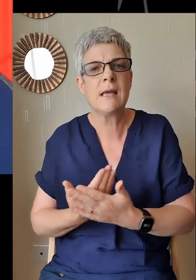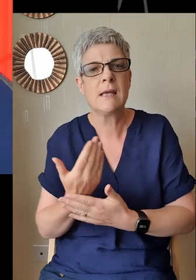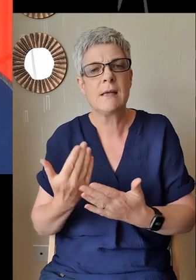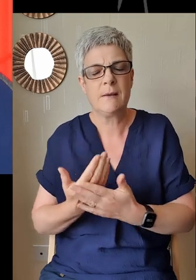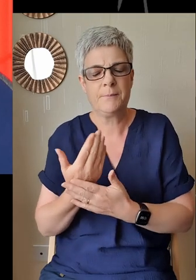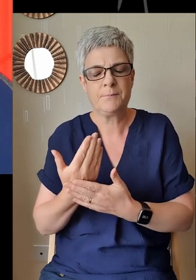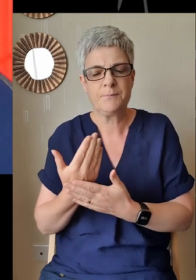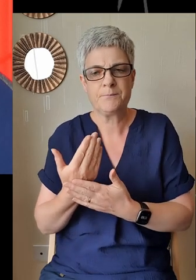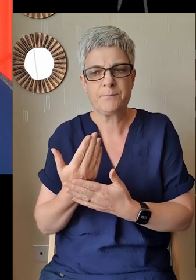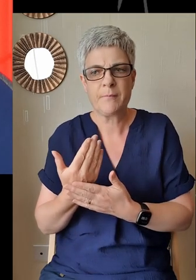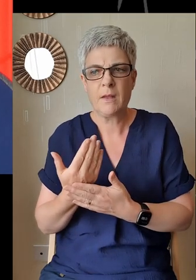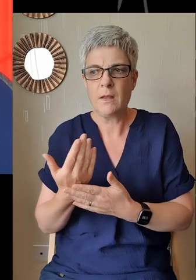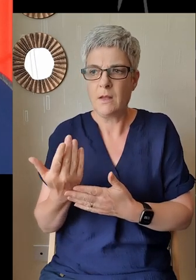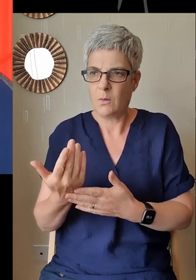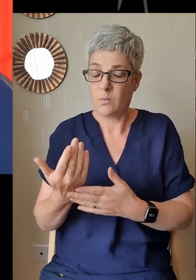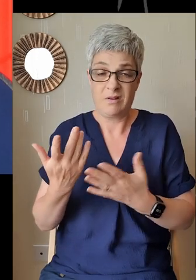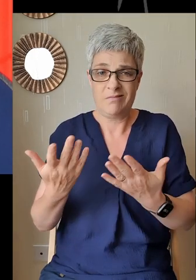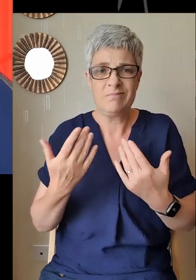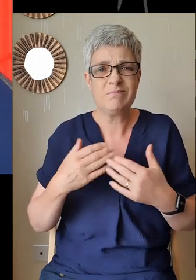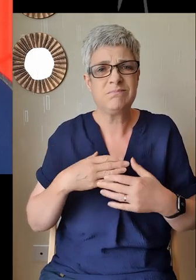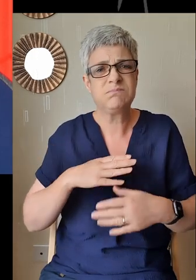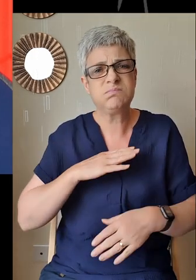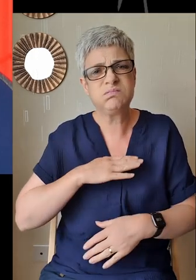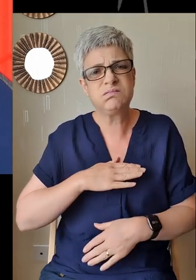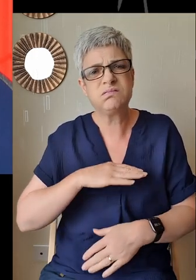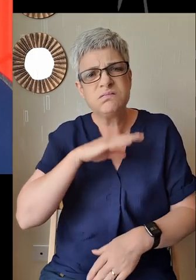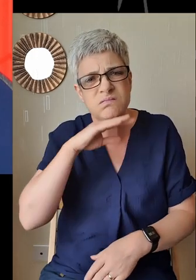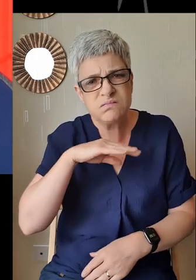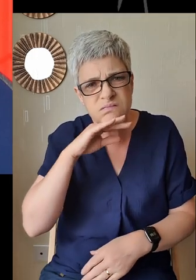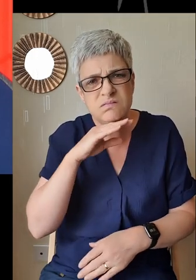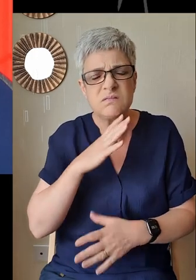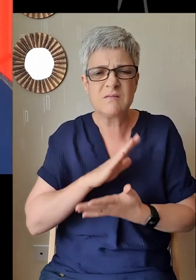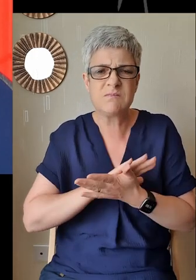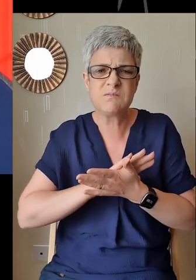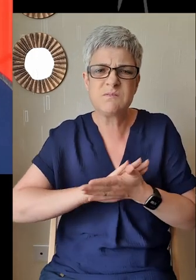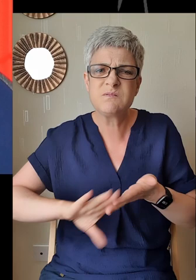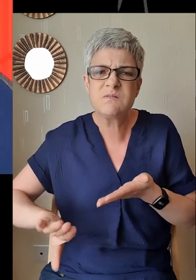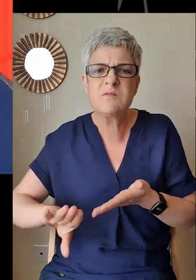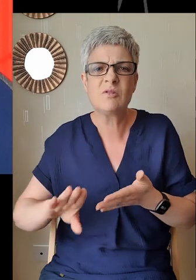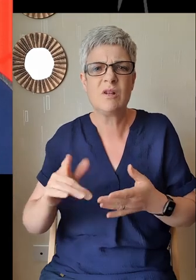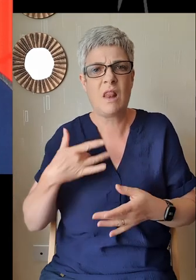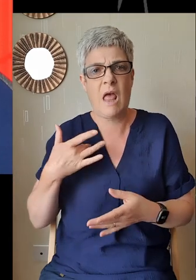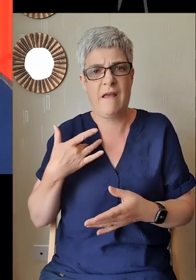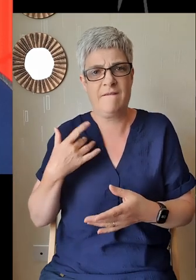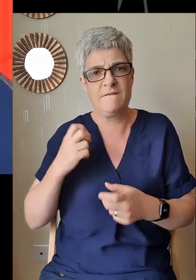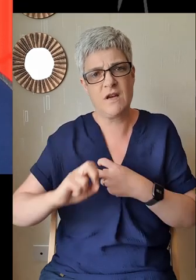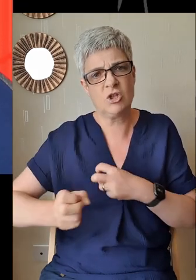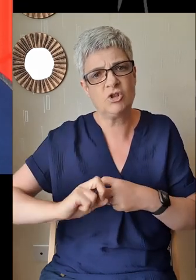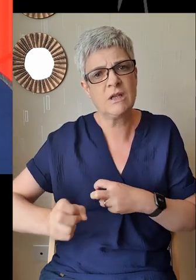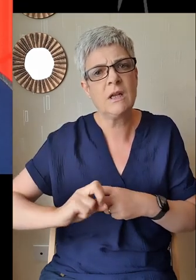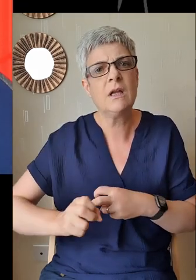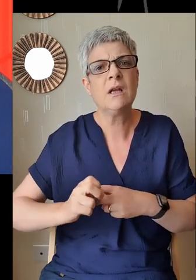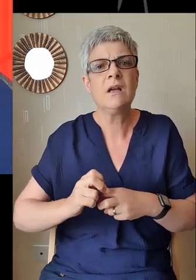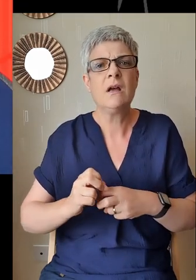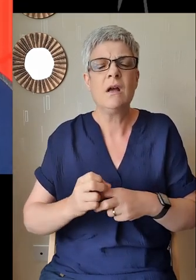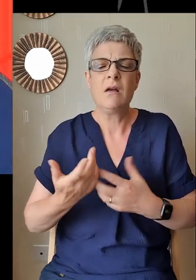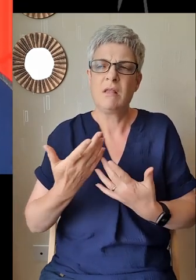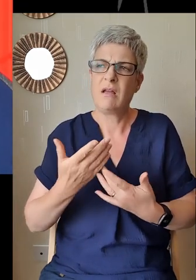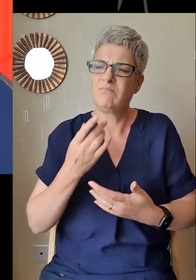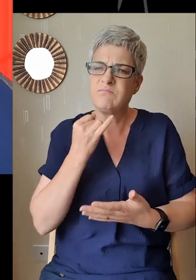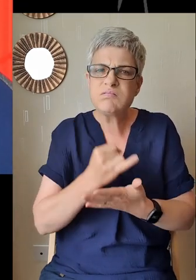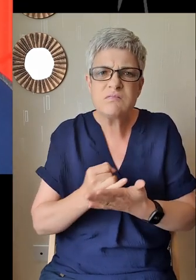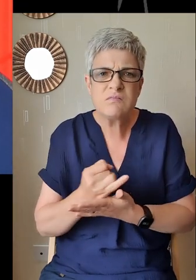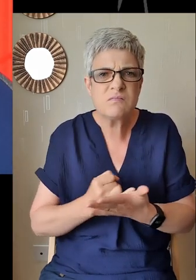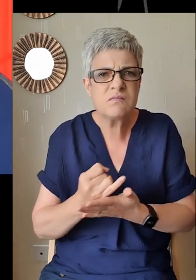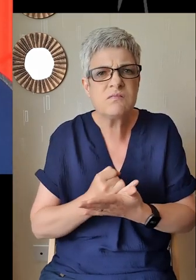We come just as we are, weary and stained from life's journey. We come with our frail human nature, our sinful human